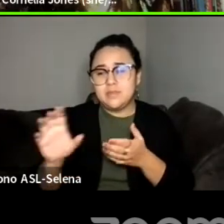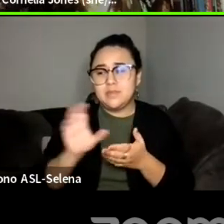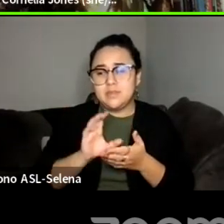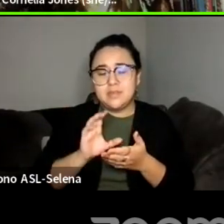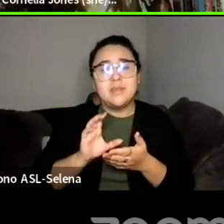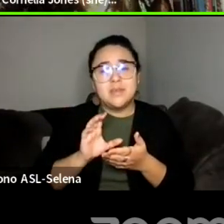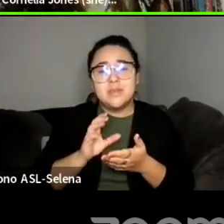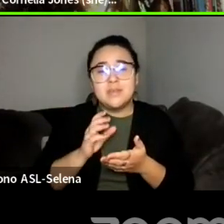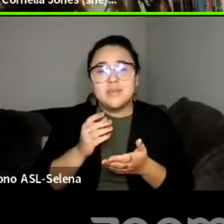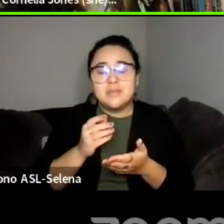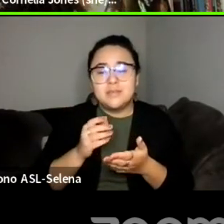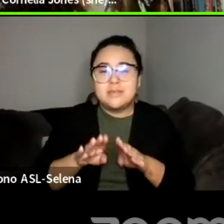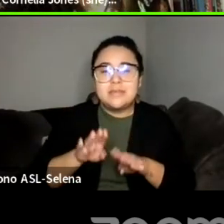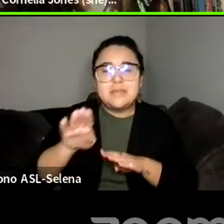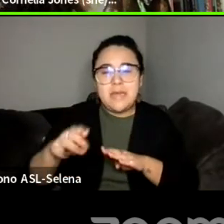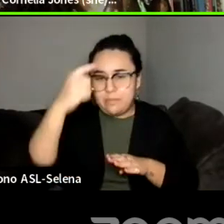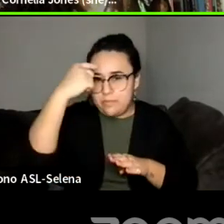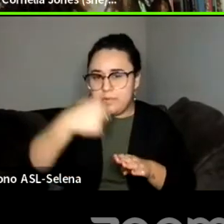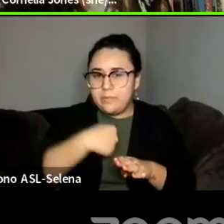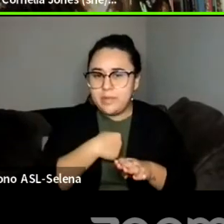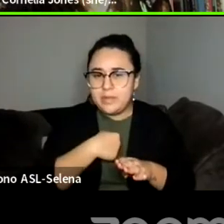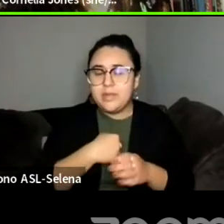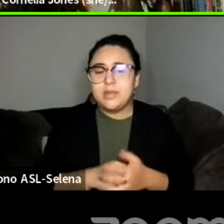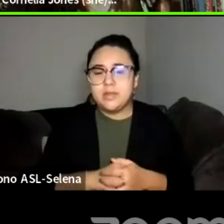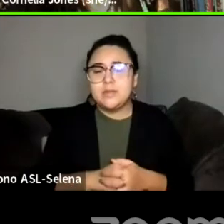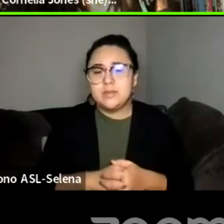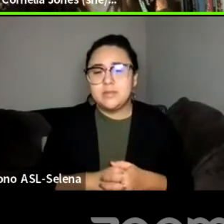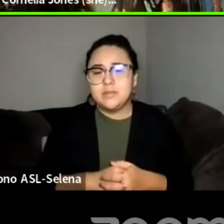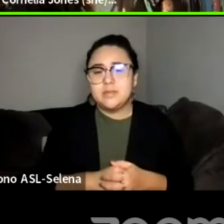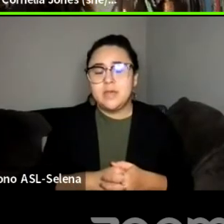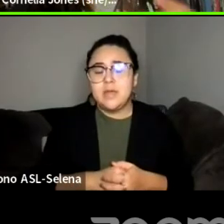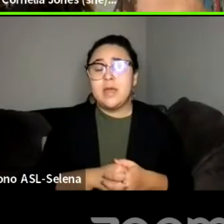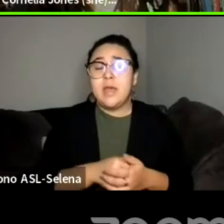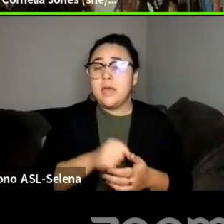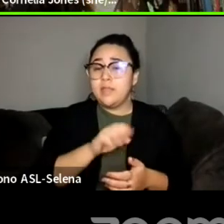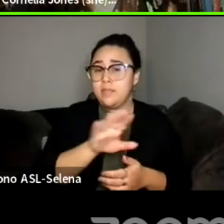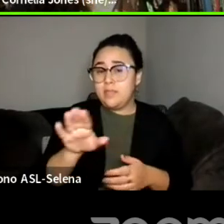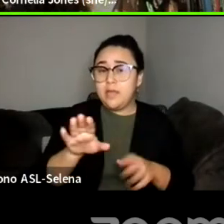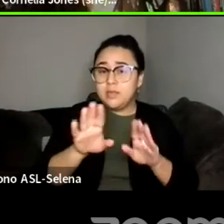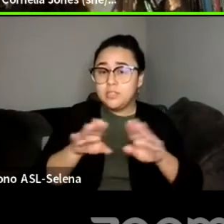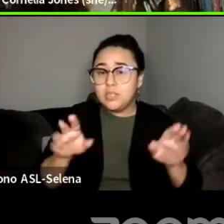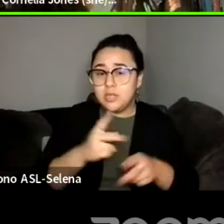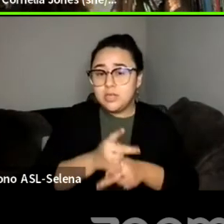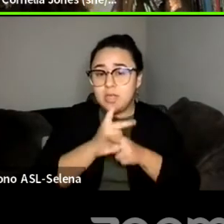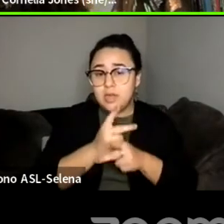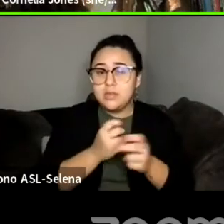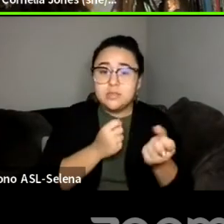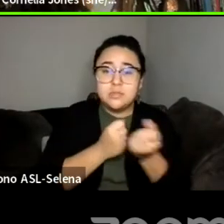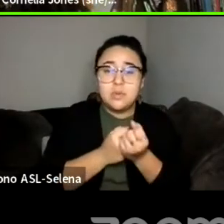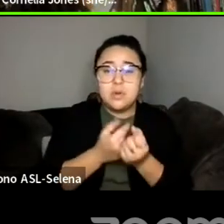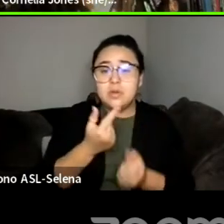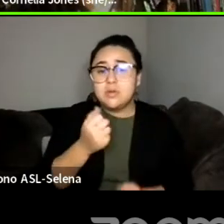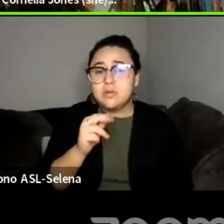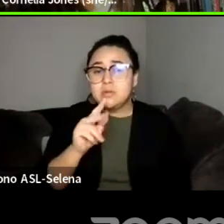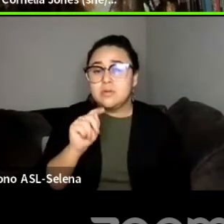first step, and how much childcare support and like childcare grants